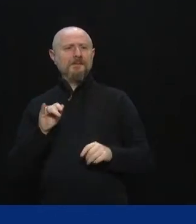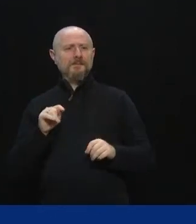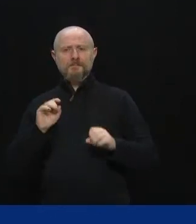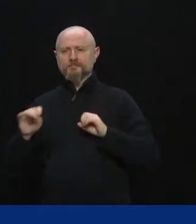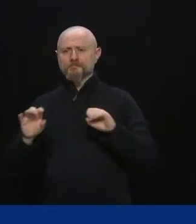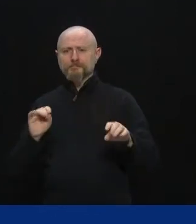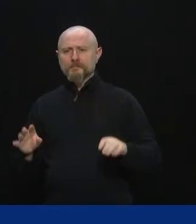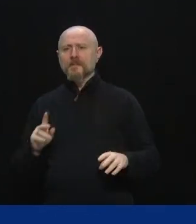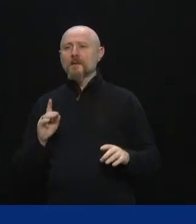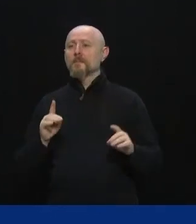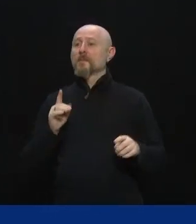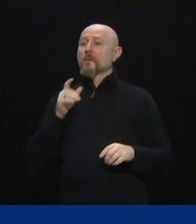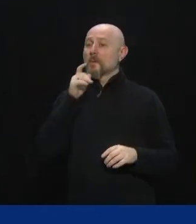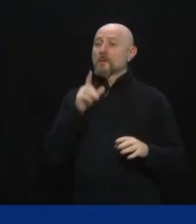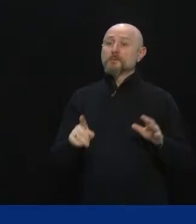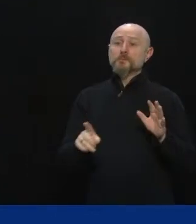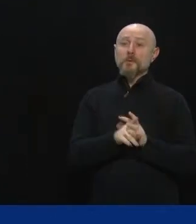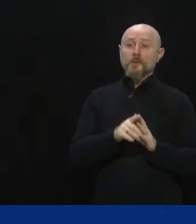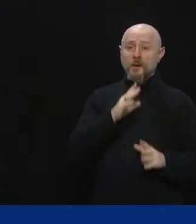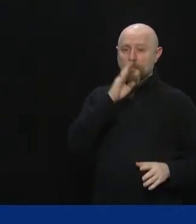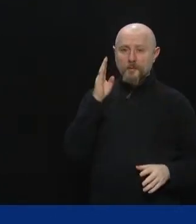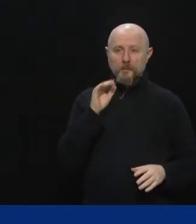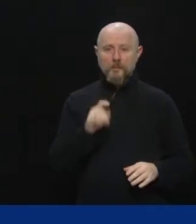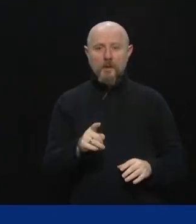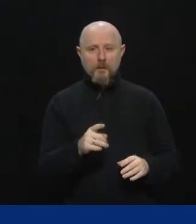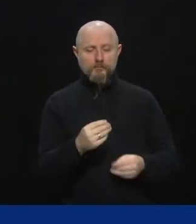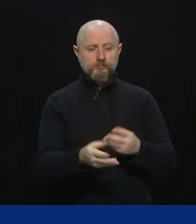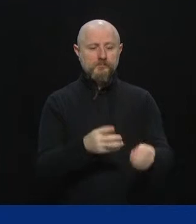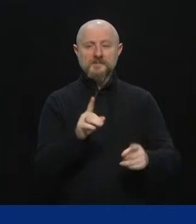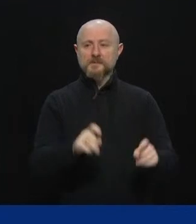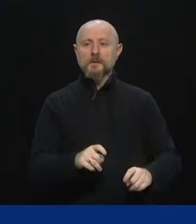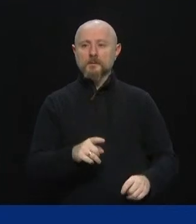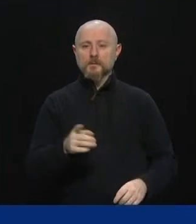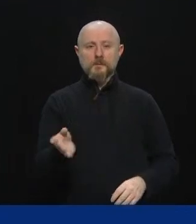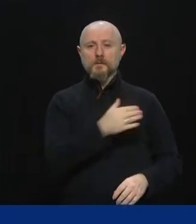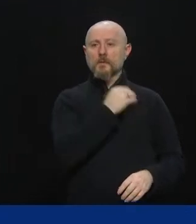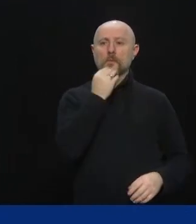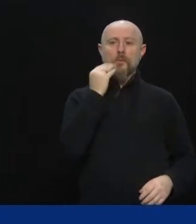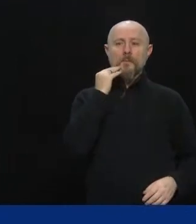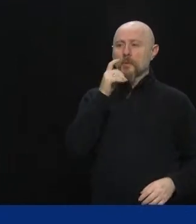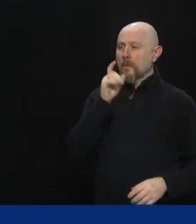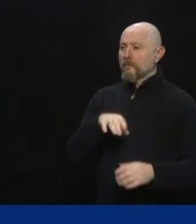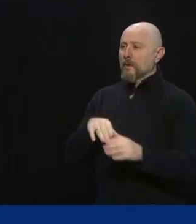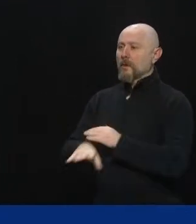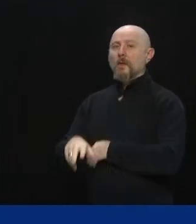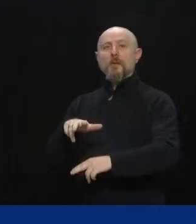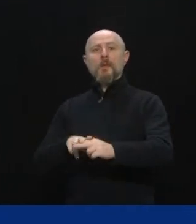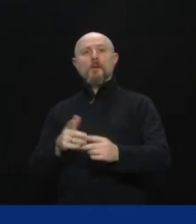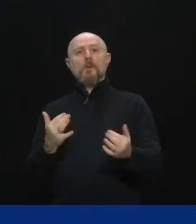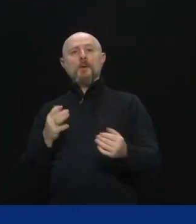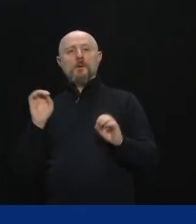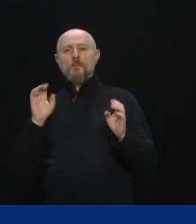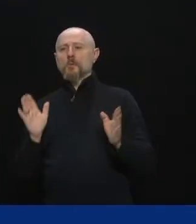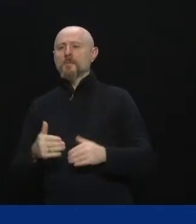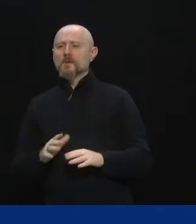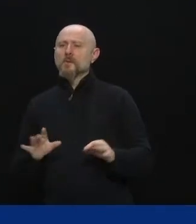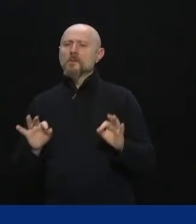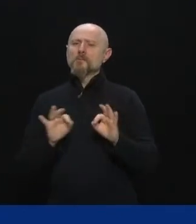people can, if they show up, they can test to there and not tax the resources of our hospitals. Really important to get that word